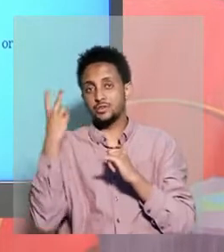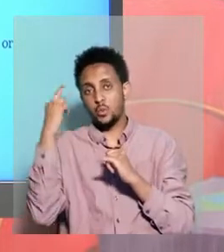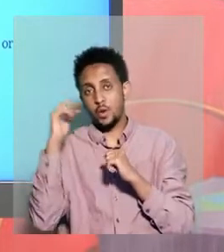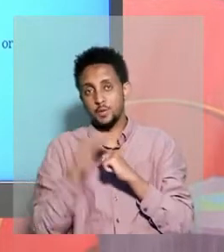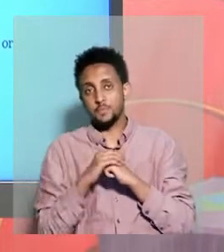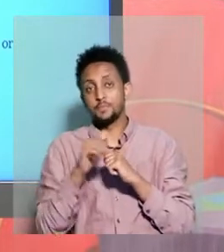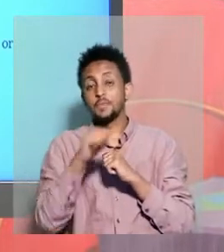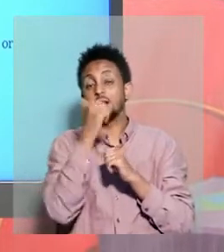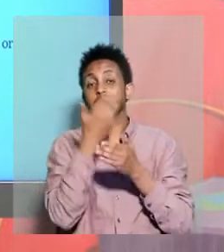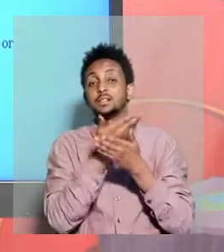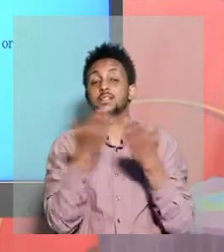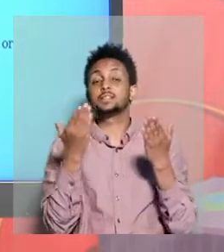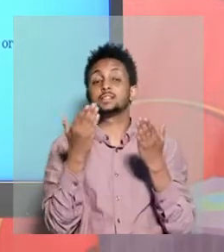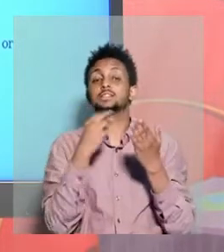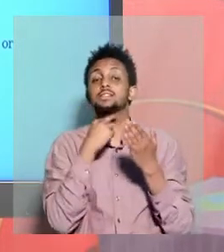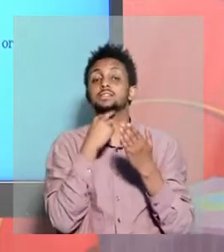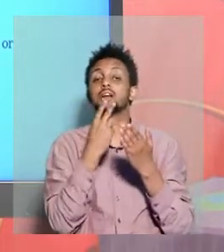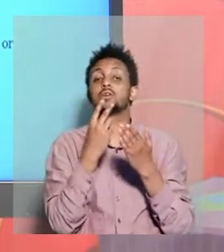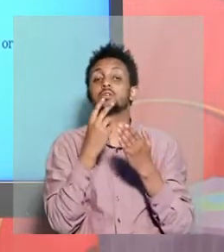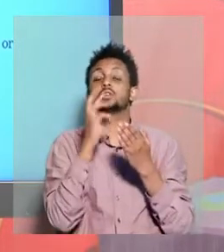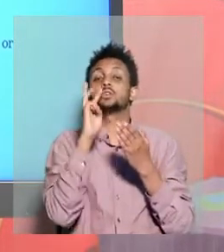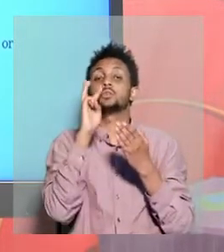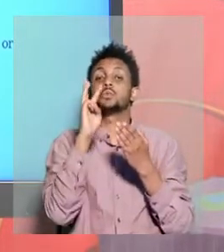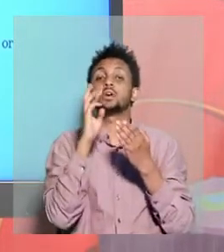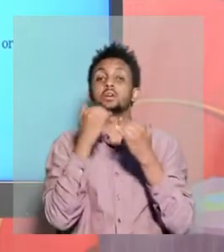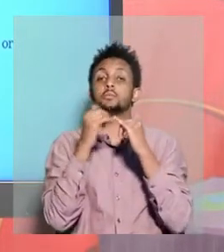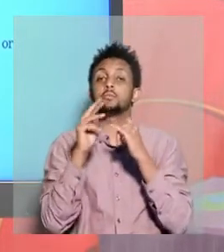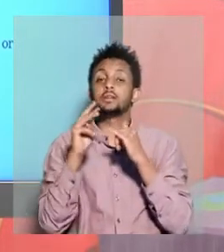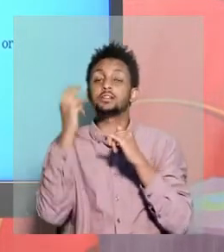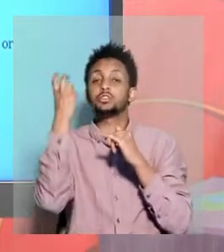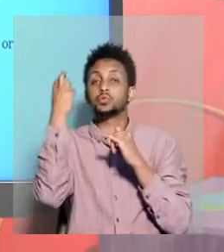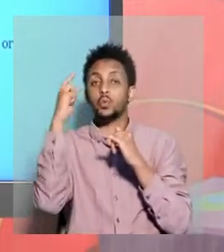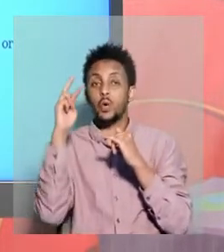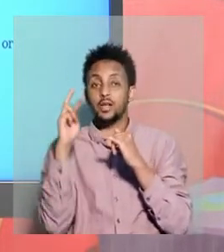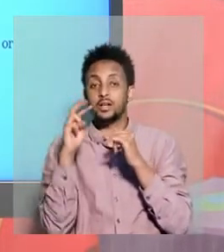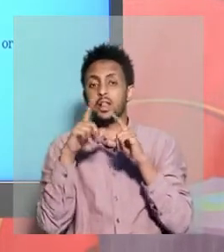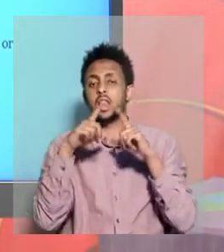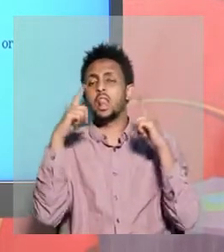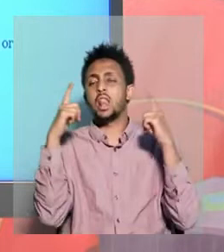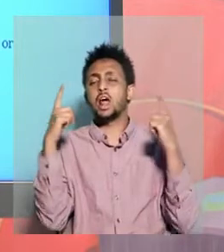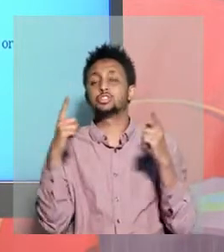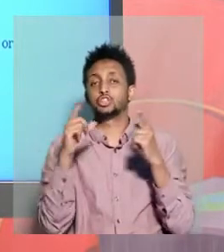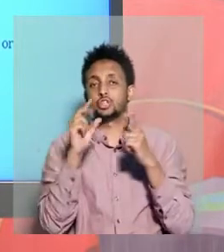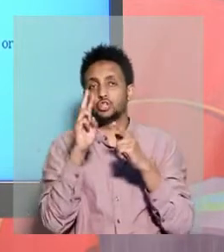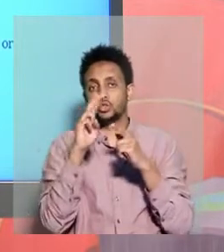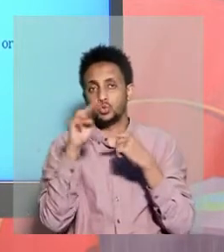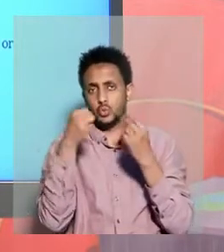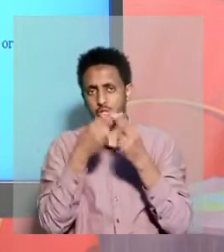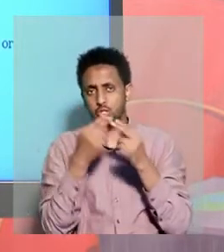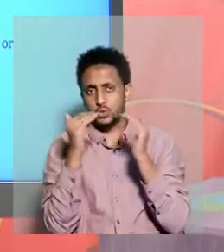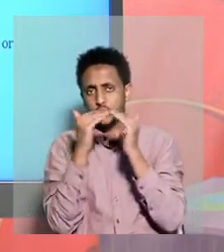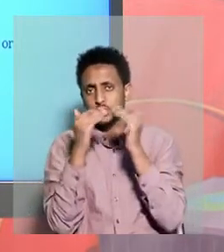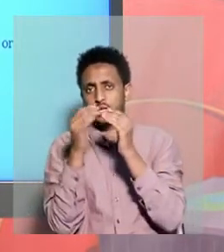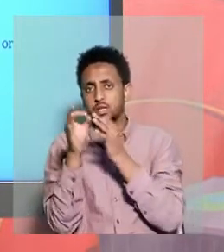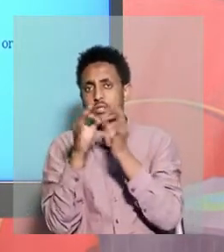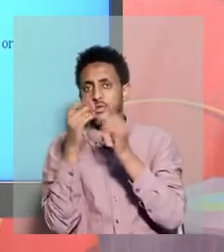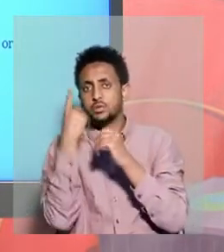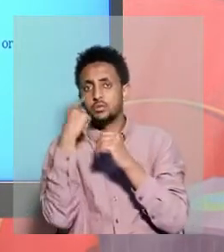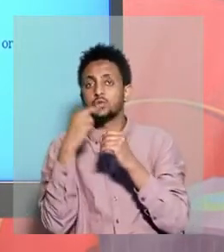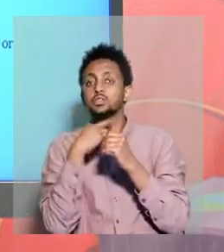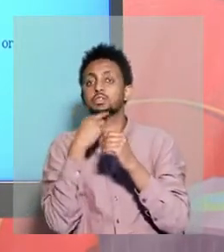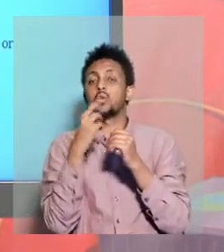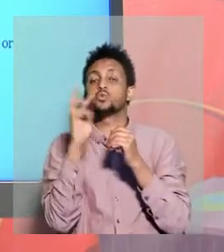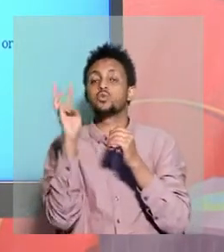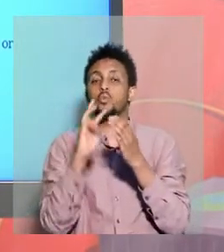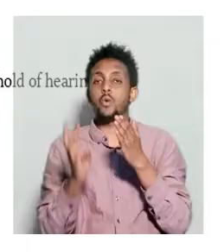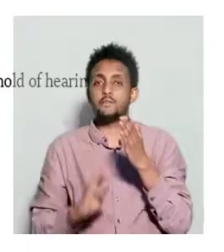And the other thing is the unit of sound intensity is watt per meter squared. Is somehow a very larger unit. We have equivalent expression of sound